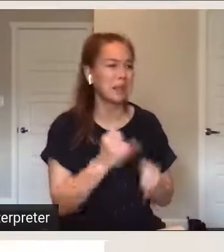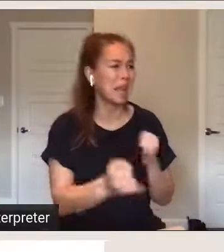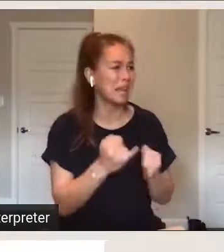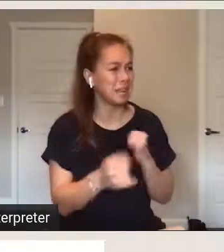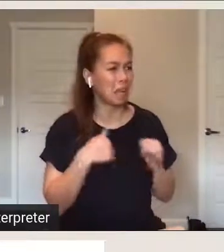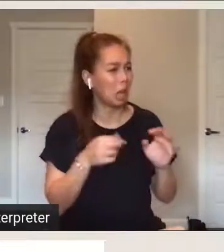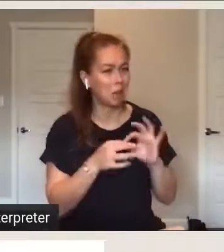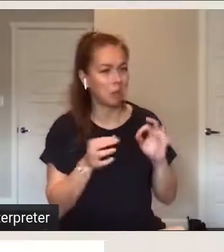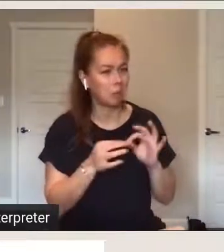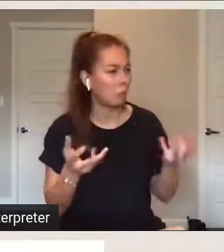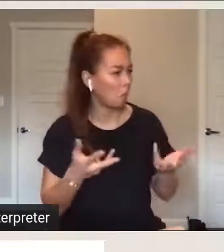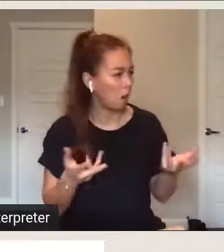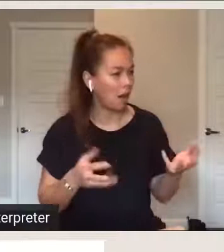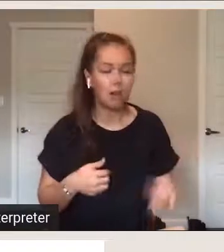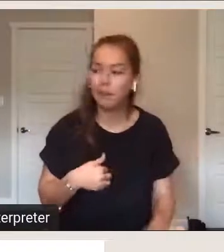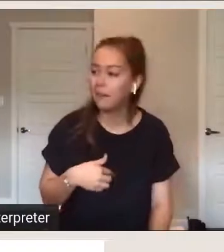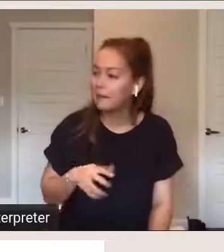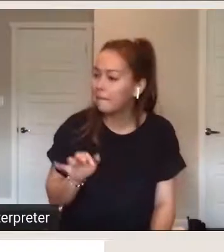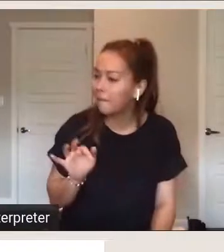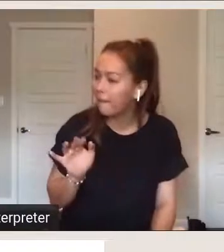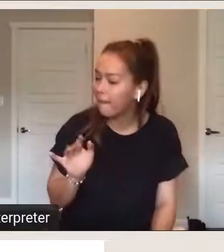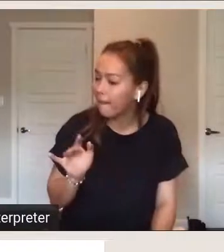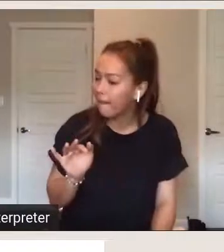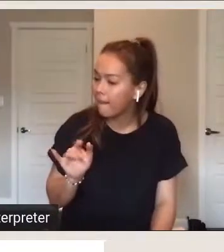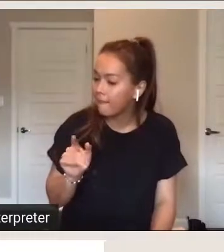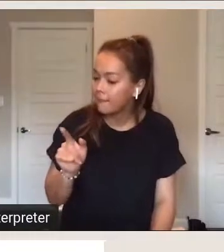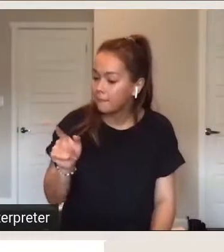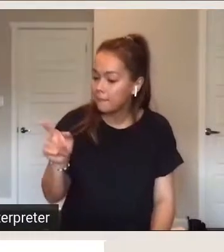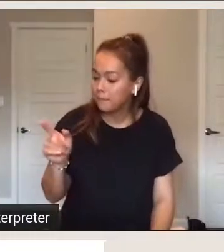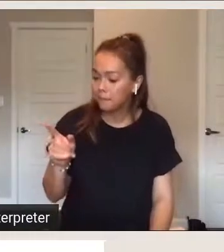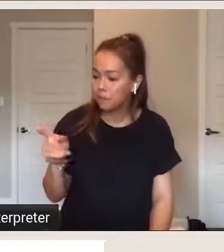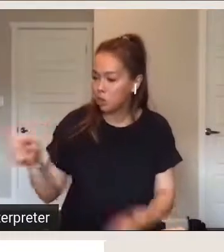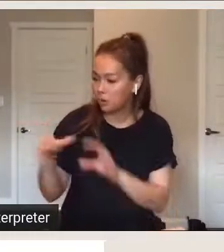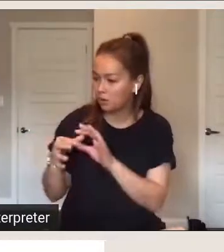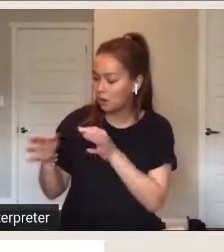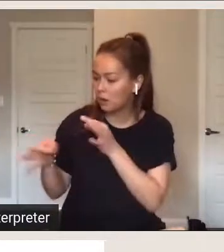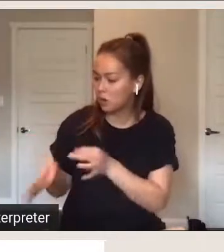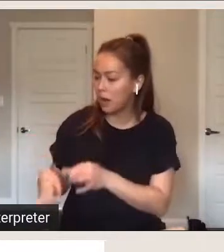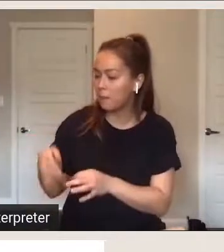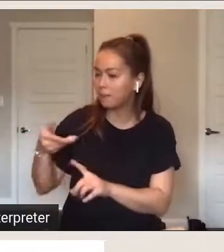said? just as an outsider,